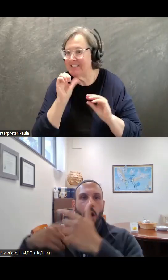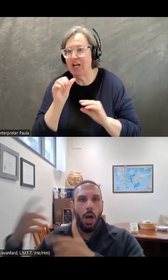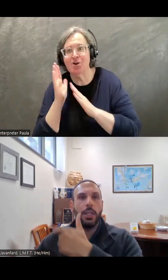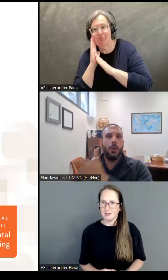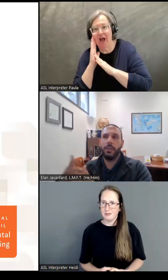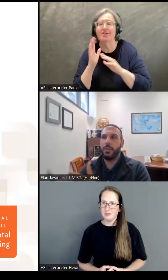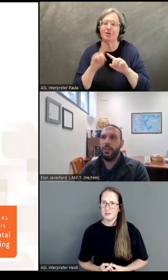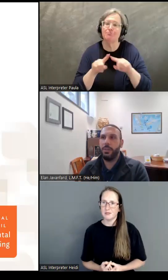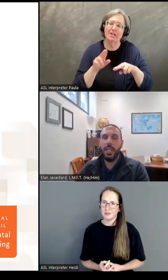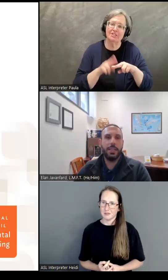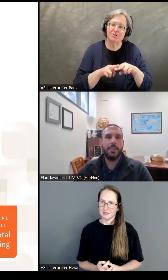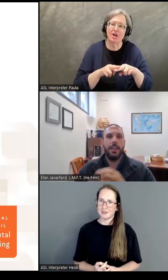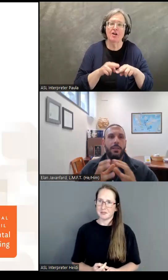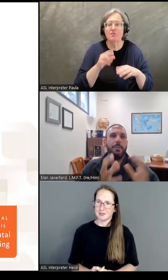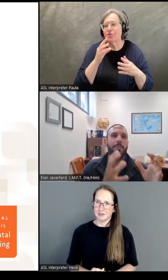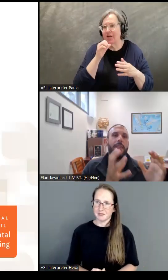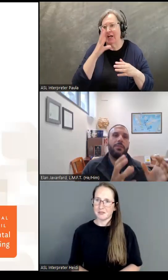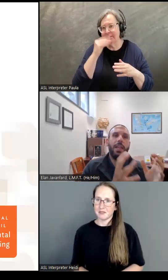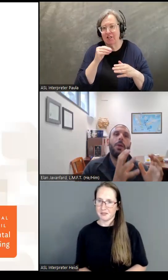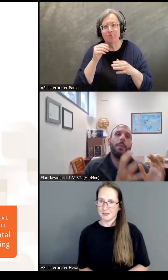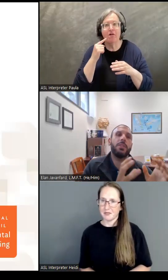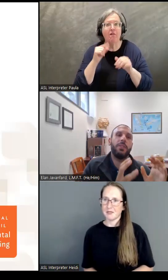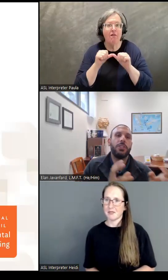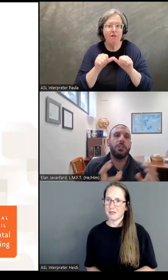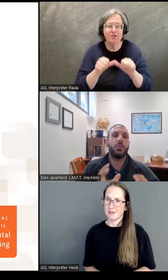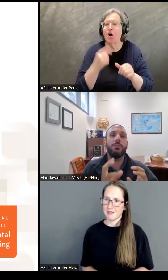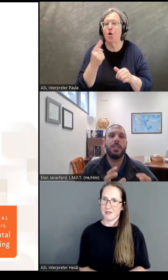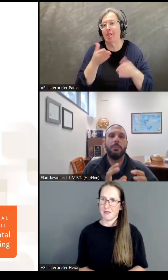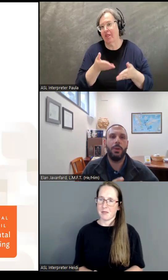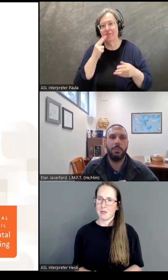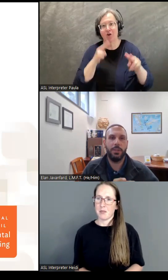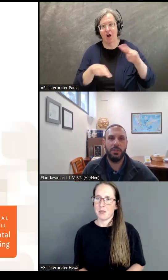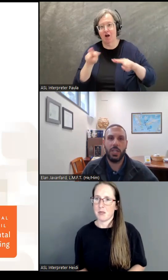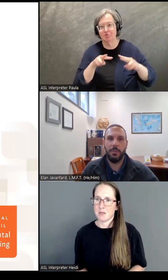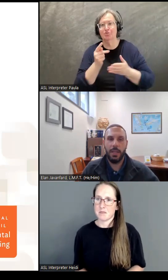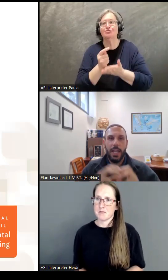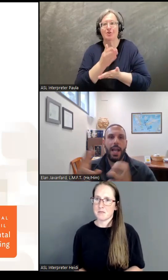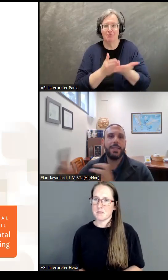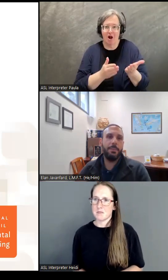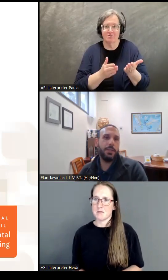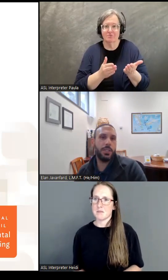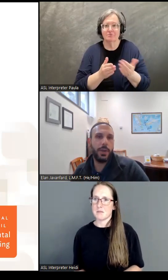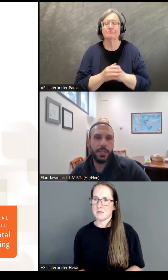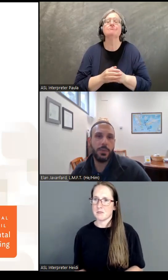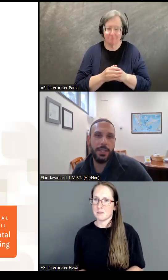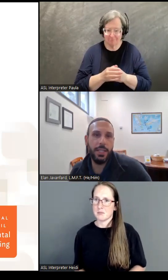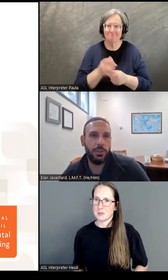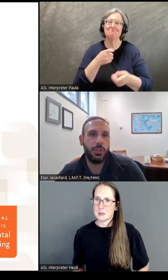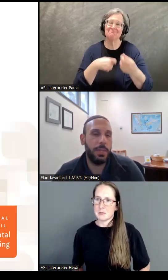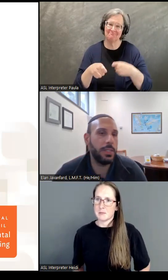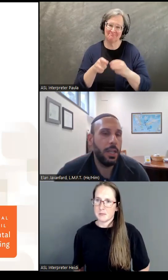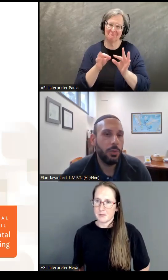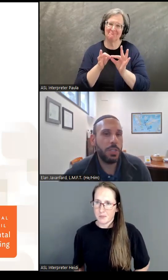there ongoing for several days. They may be there for that observation and treatment component period of time, as compared to crisis